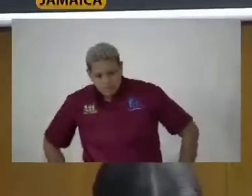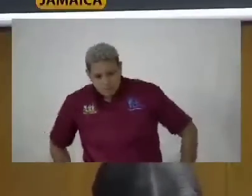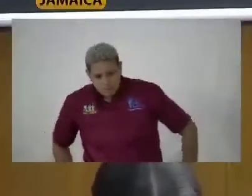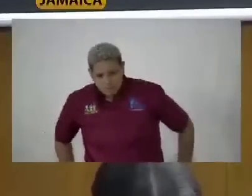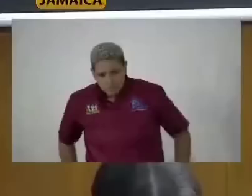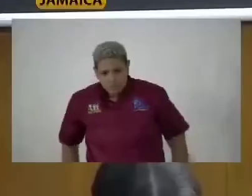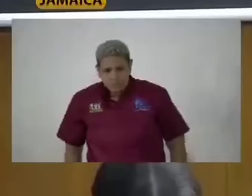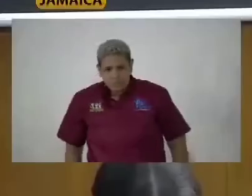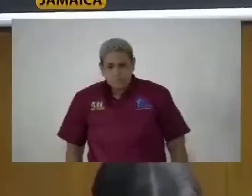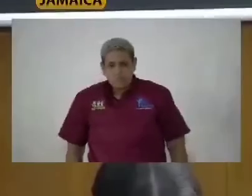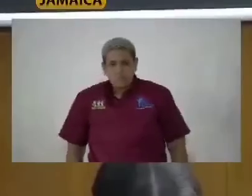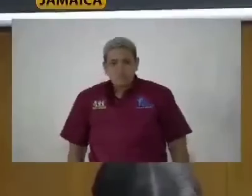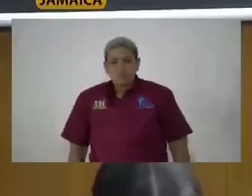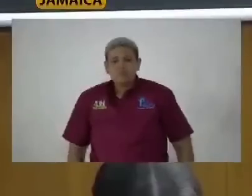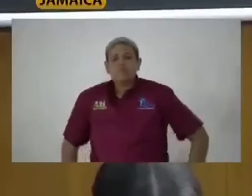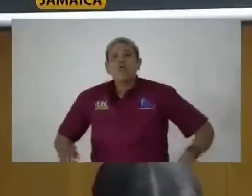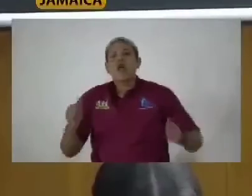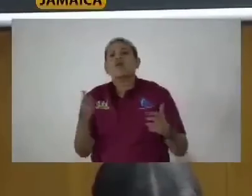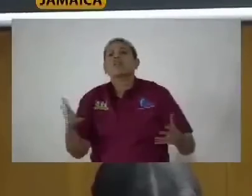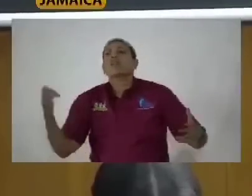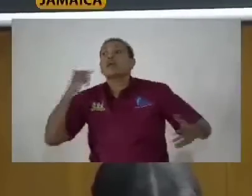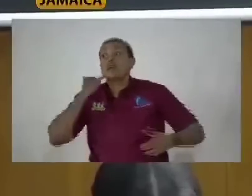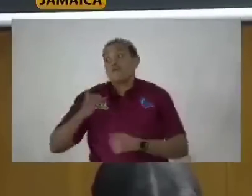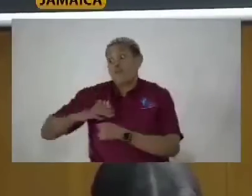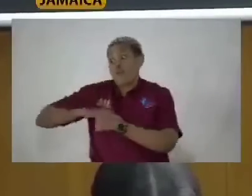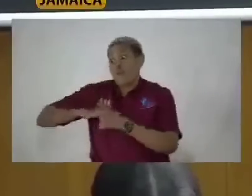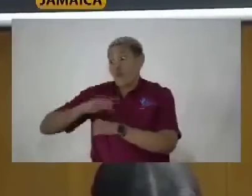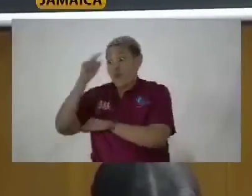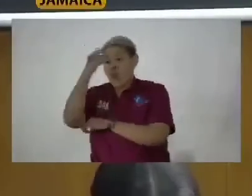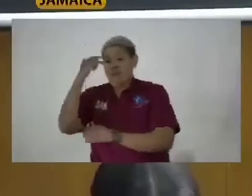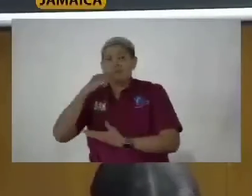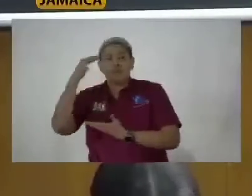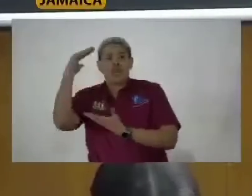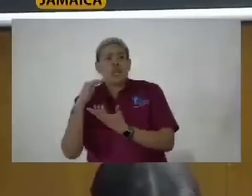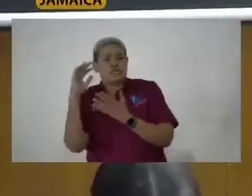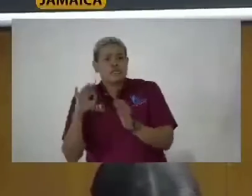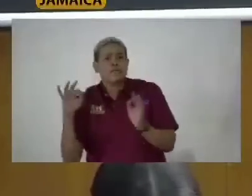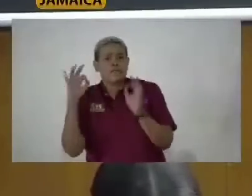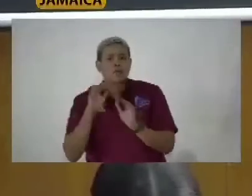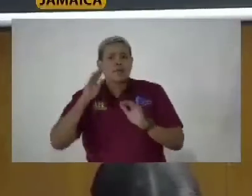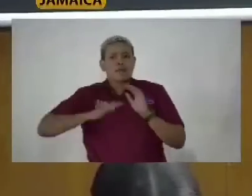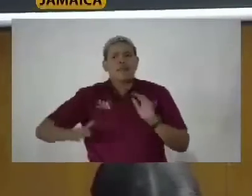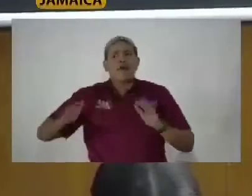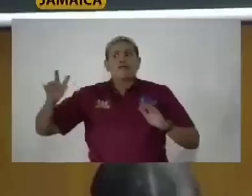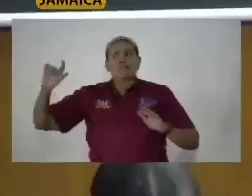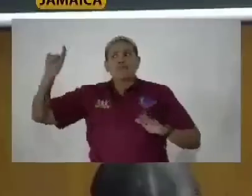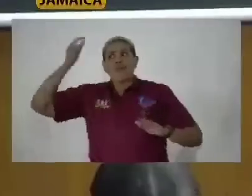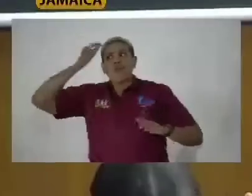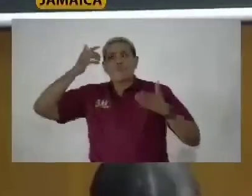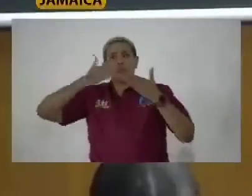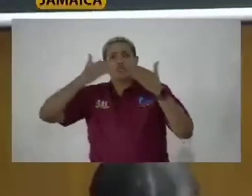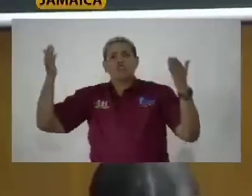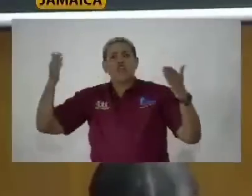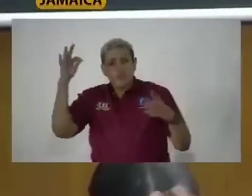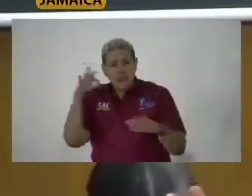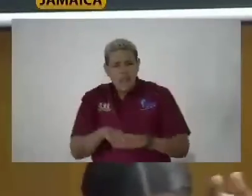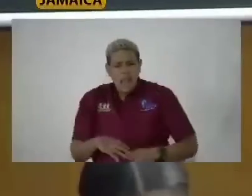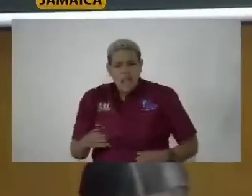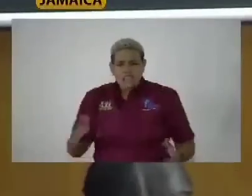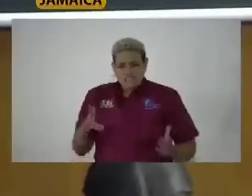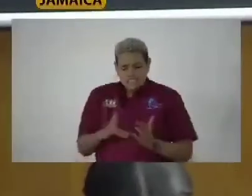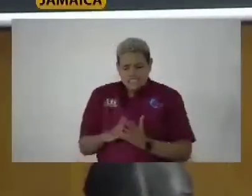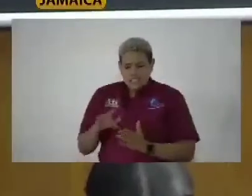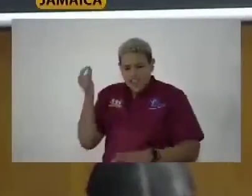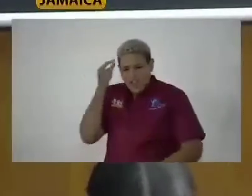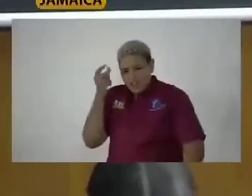I want to know is if local government is less important than general. Central